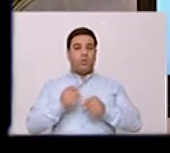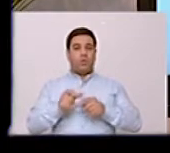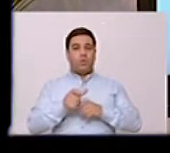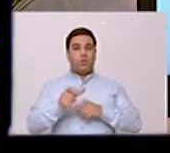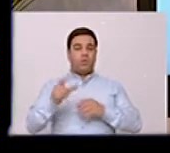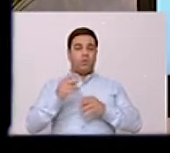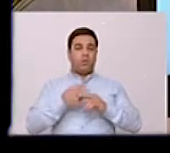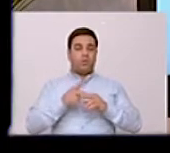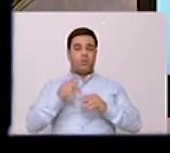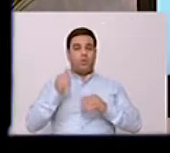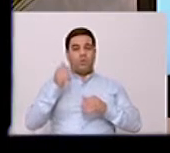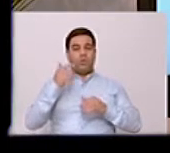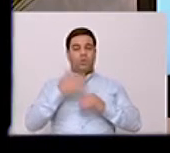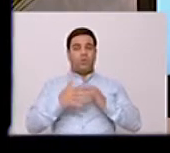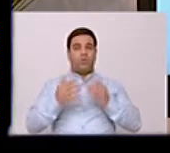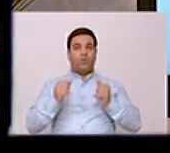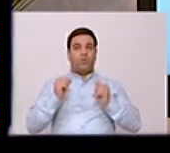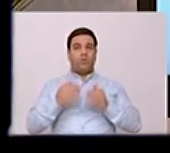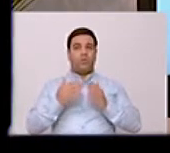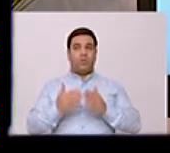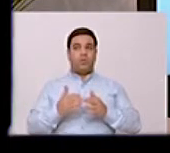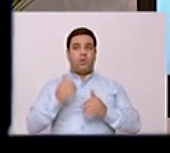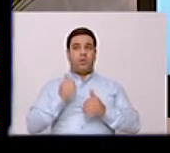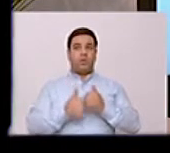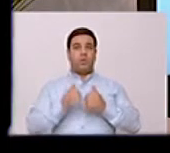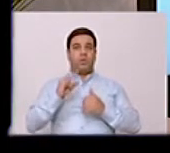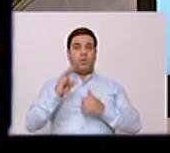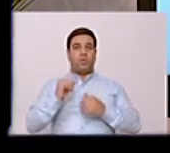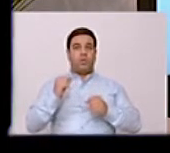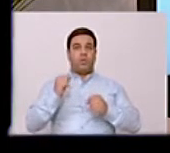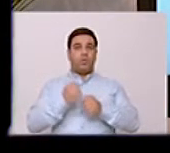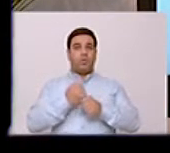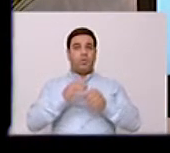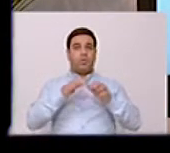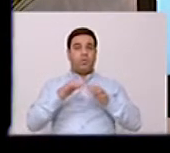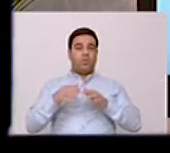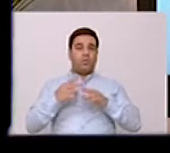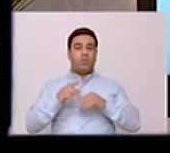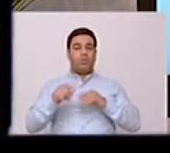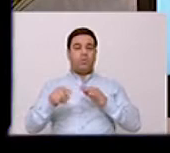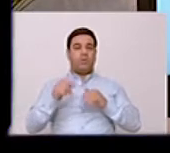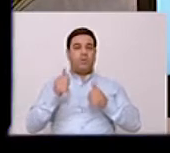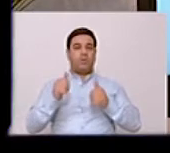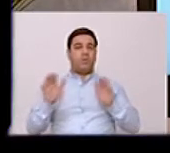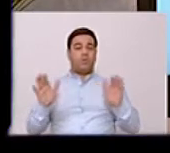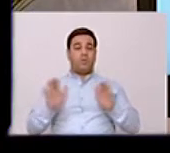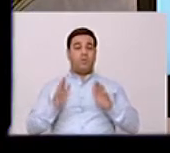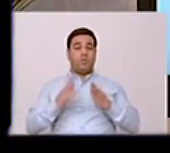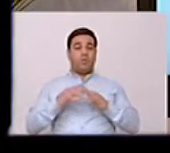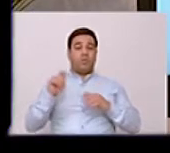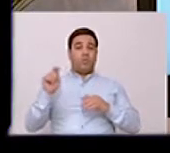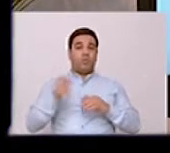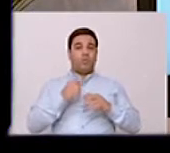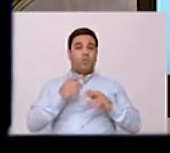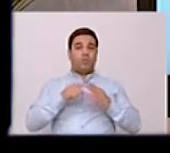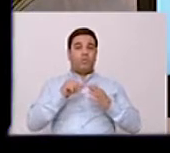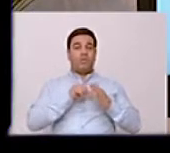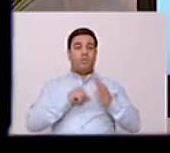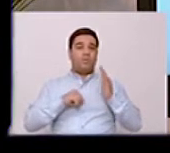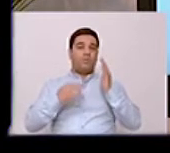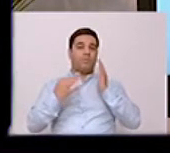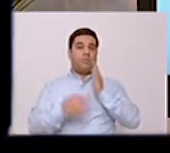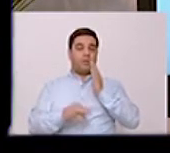borayotganligini anglab yetsak bo'lar ekan. Har o'lkani urushib olmoq siyosat emas deydi. Urush choralarining eng